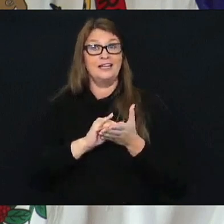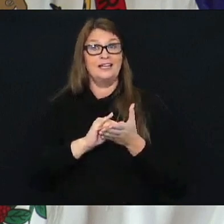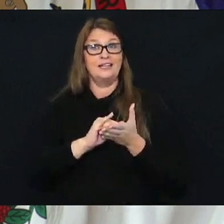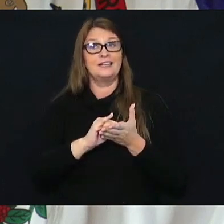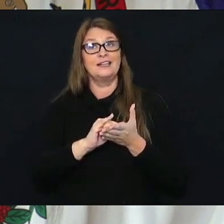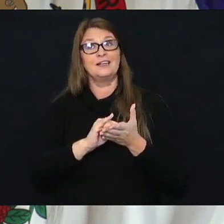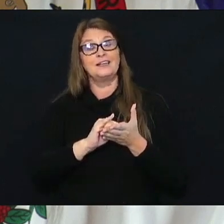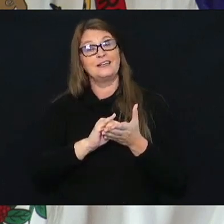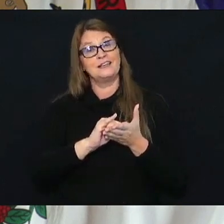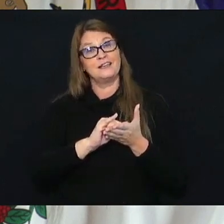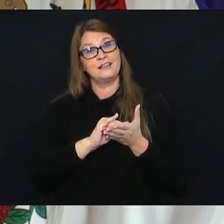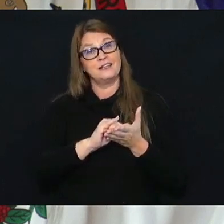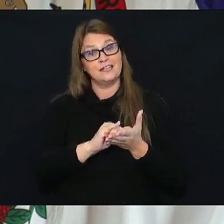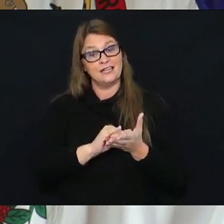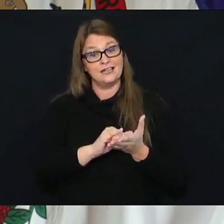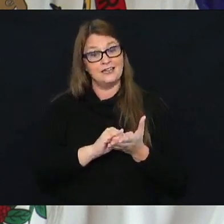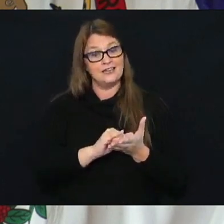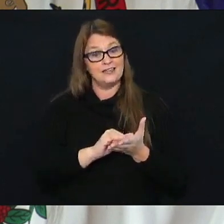so